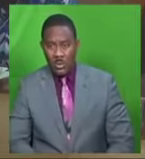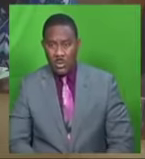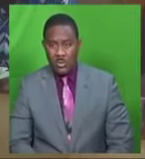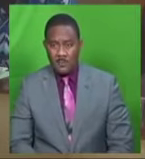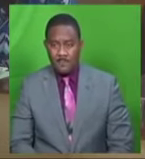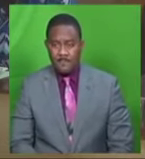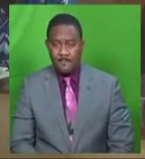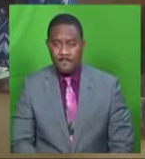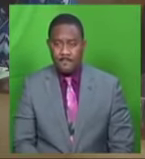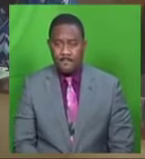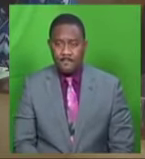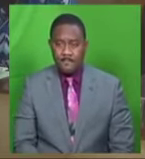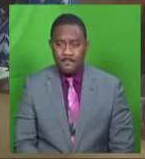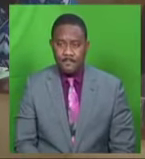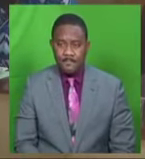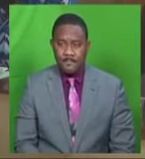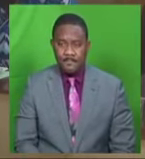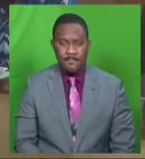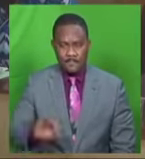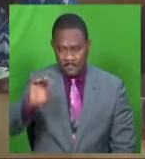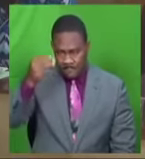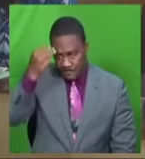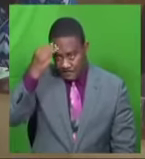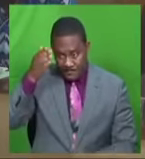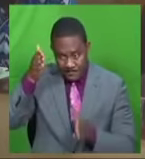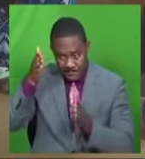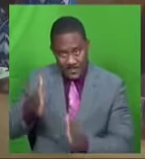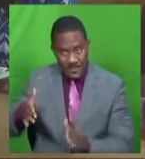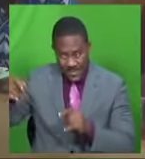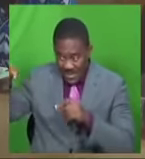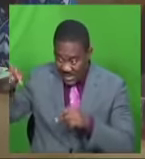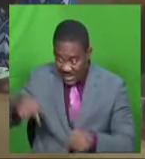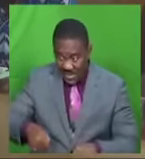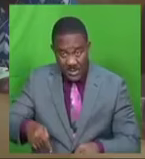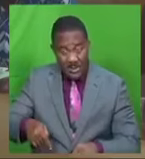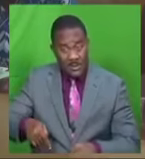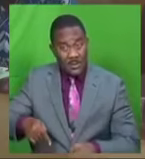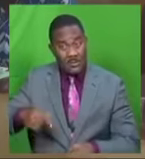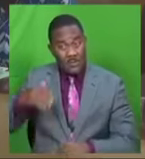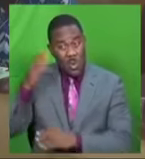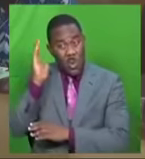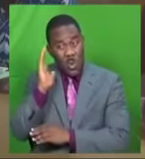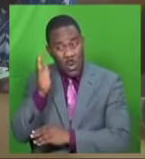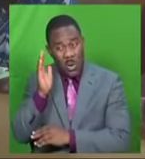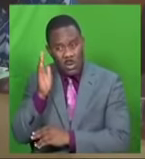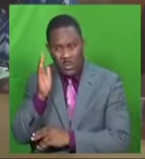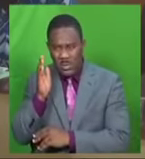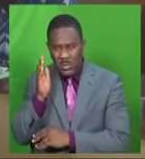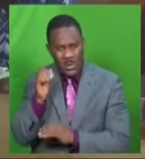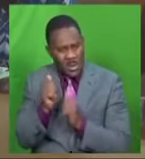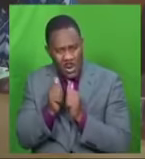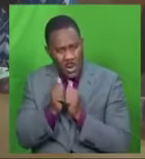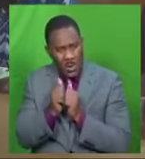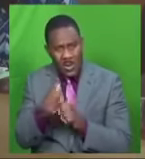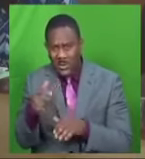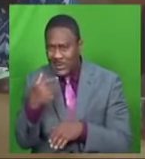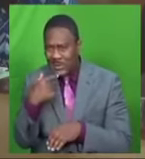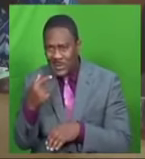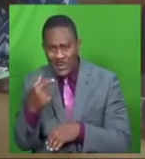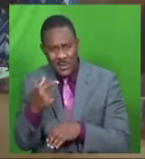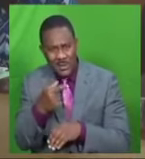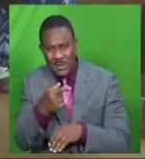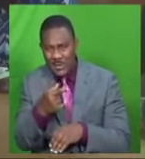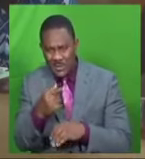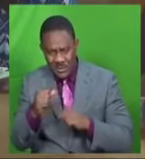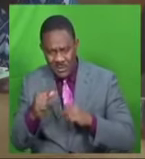Mr. Speaker, the minister came to present a statement here without capturing anything about the sea defense